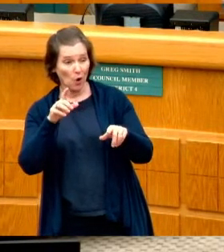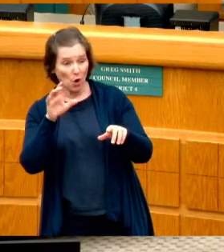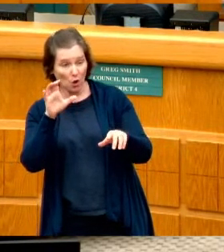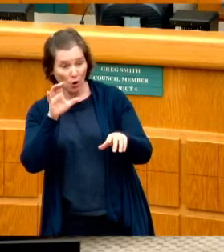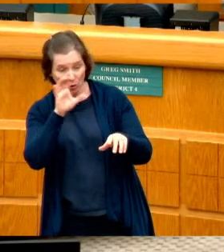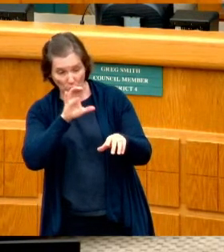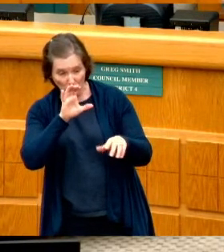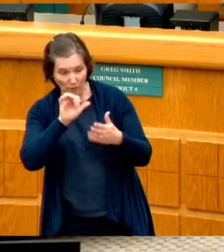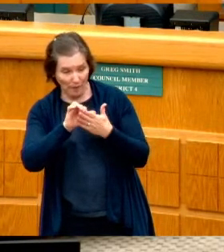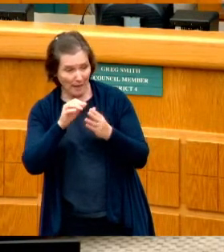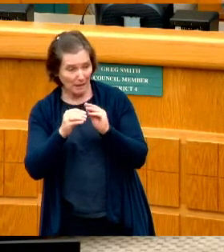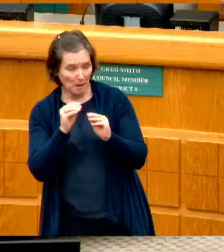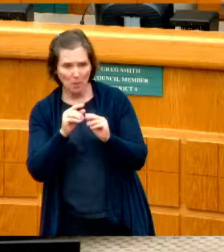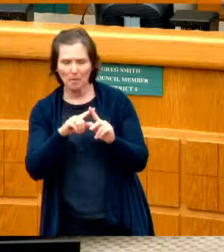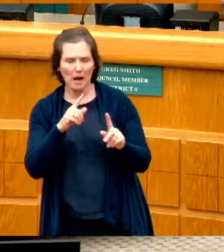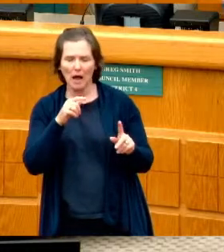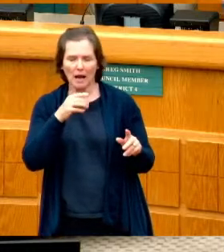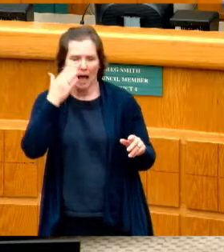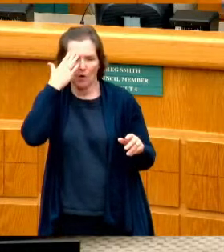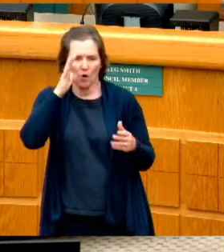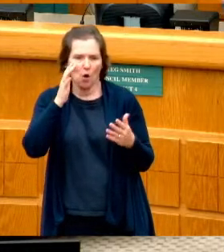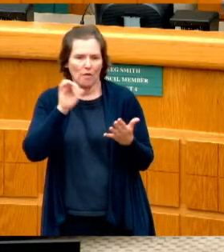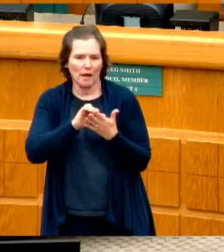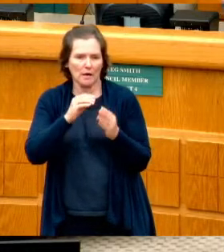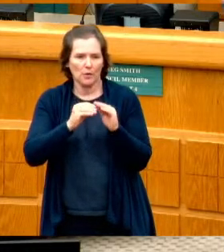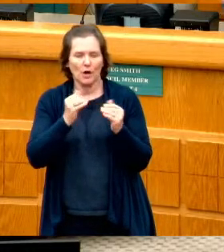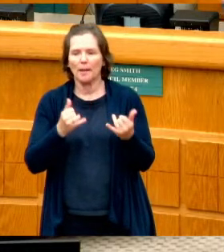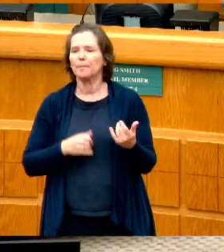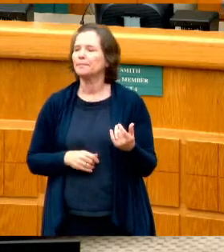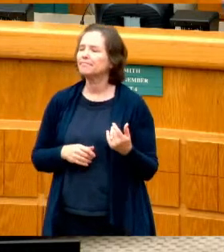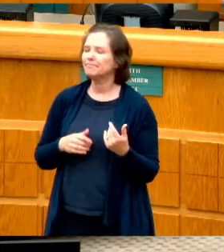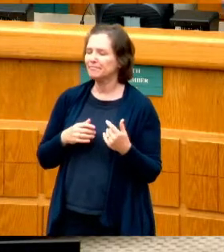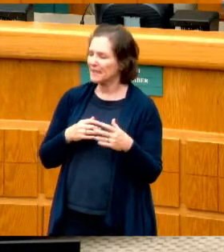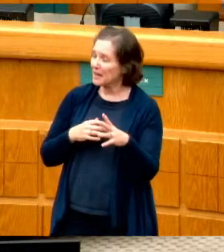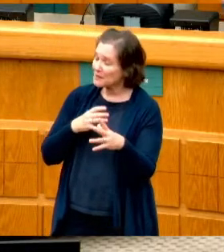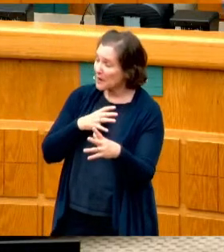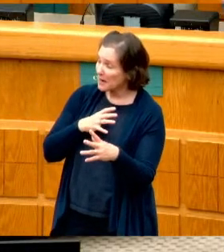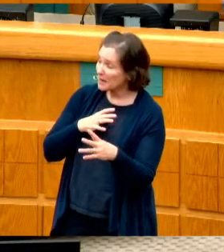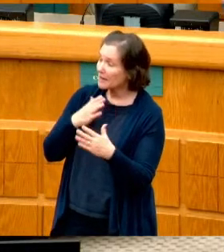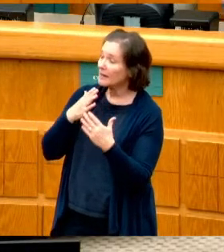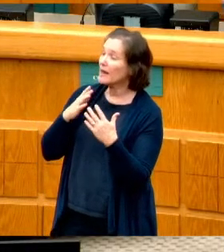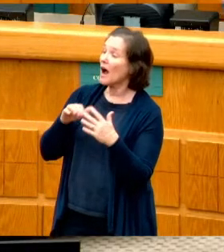And then, so my other question for you is,